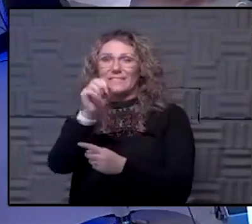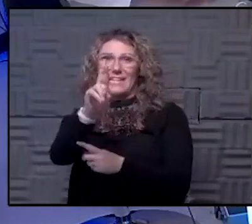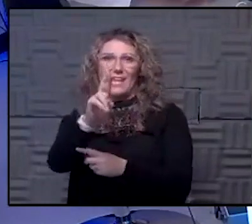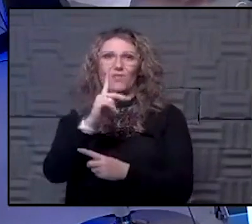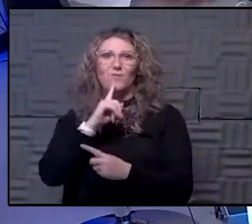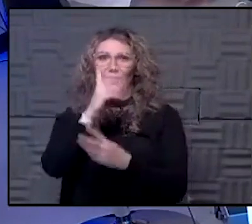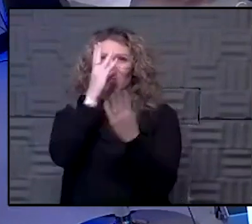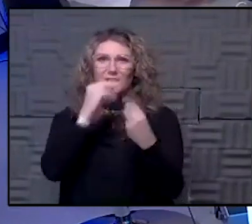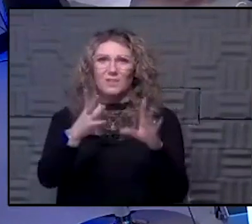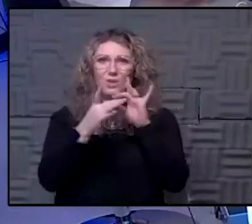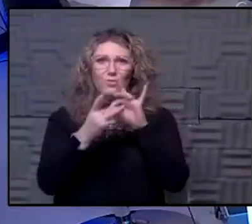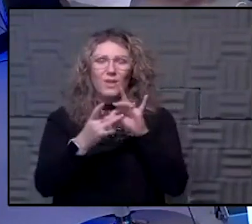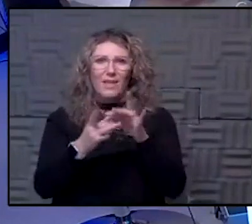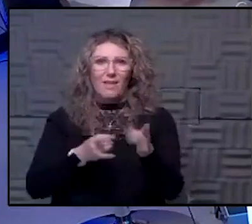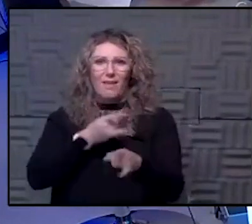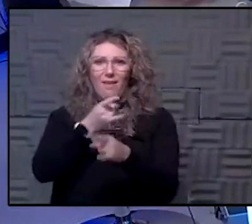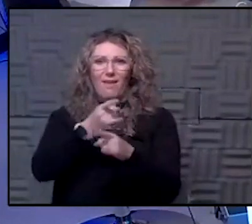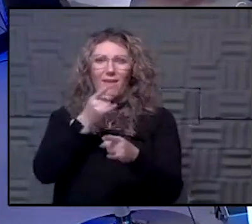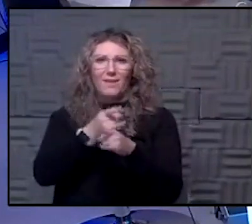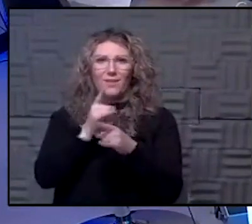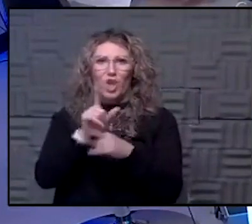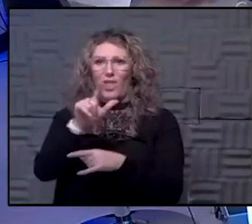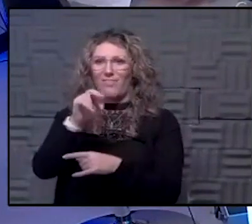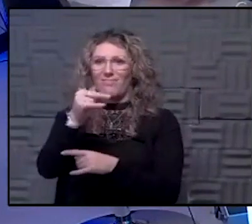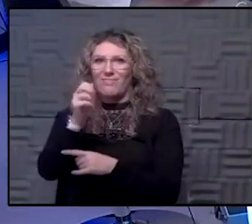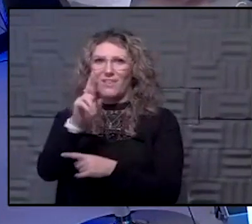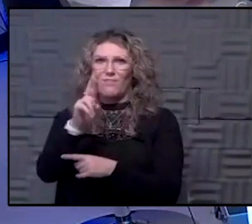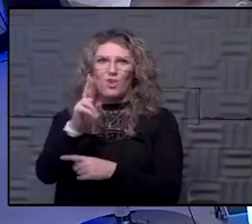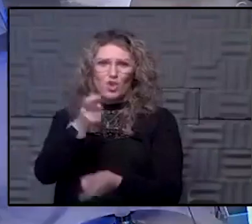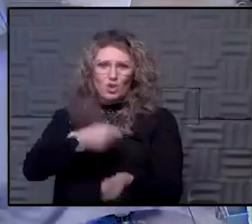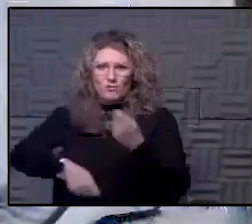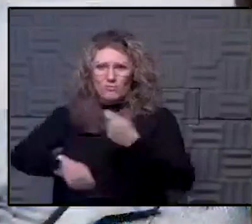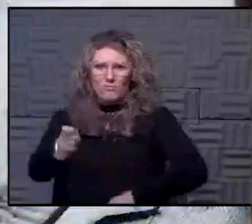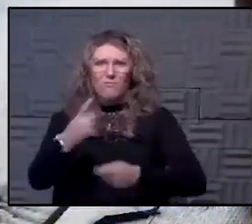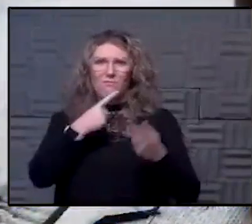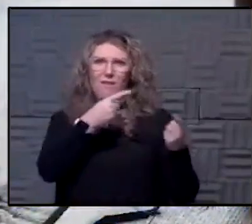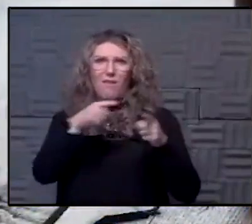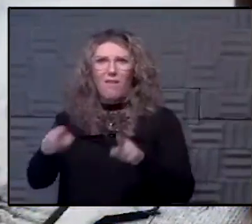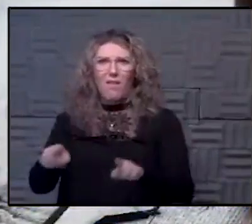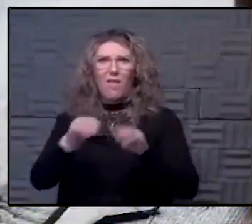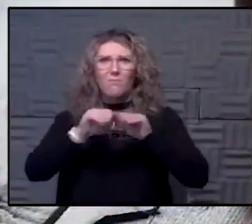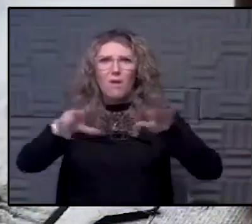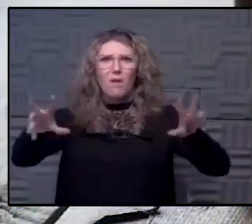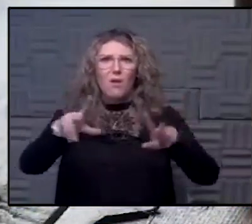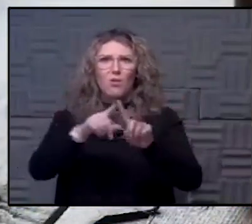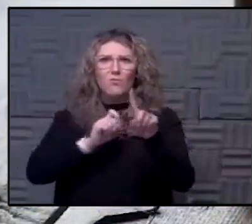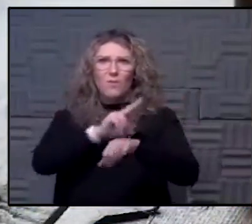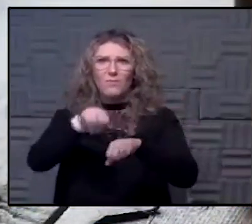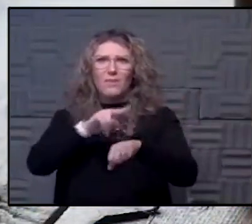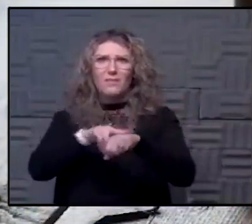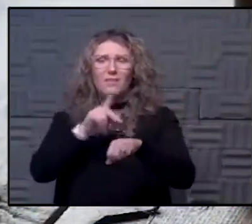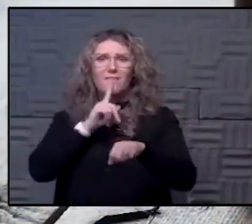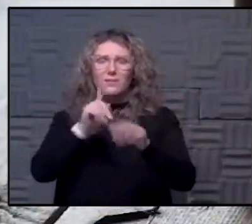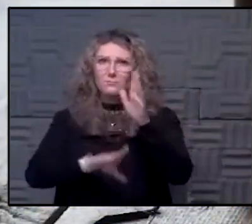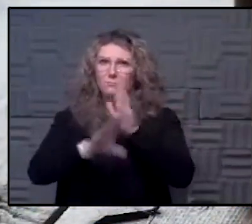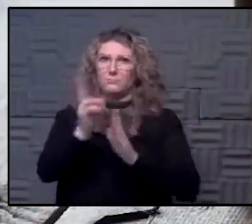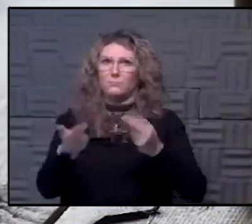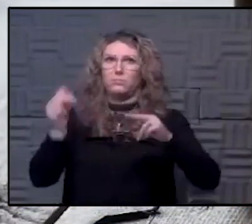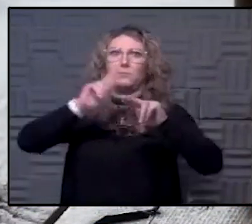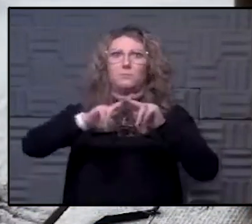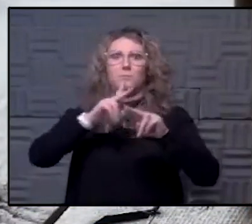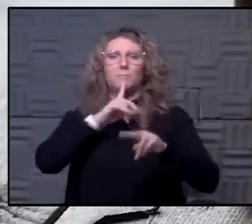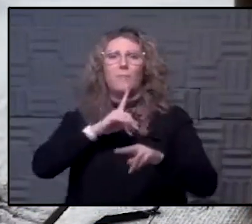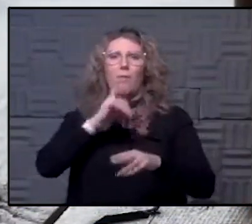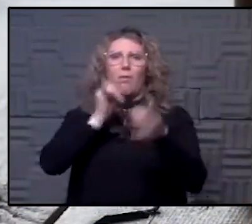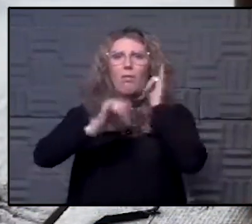data around alcohol-induced liver transplants coming out of transplant centers across the nation, including ours, is going up. Increased alcohol consumption leading to